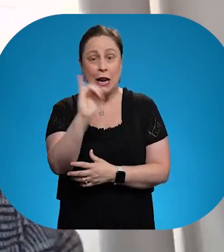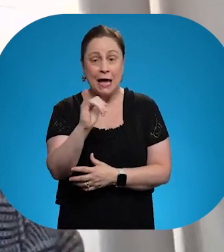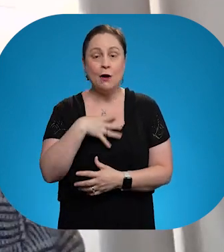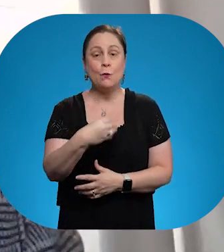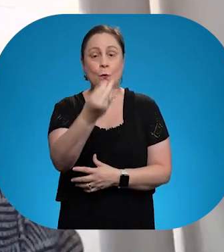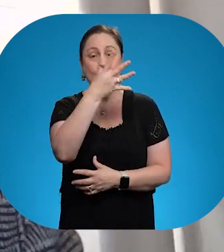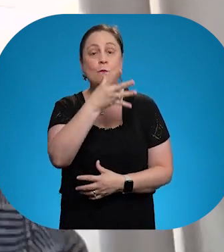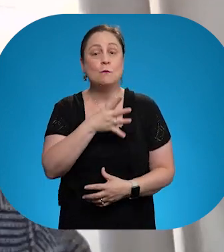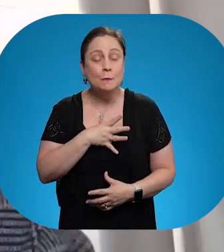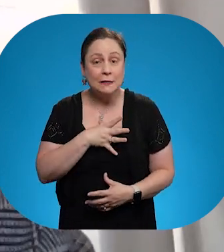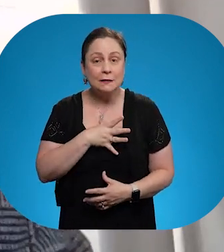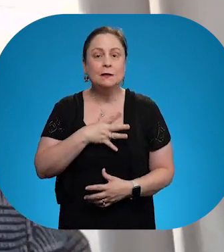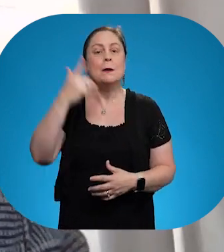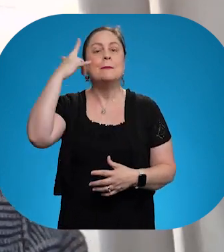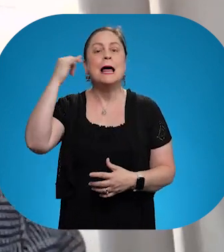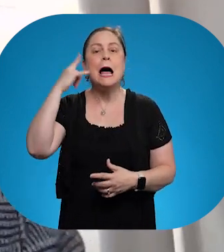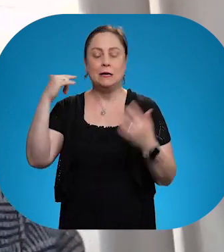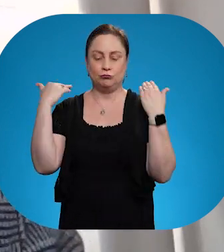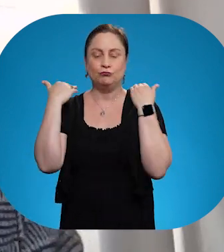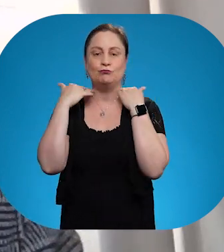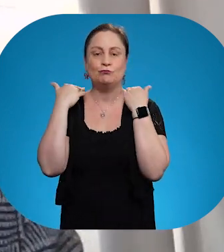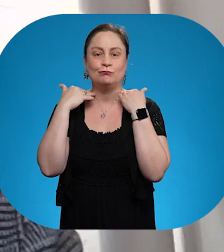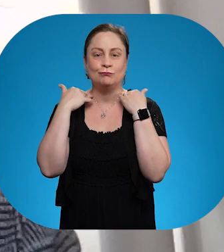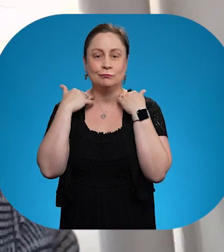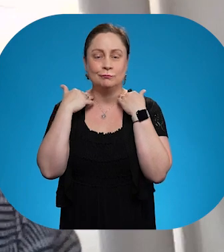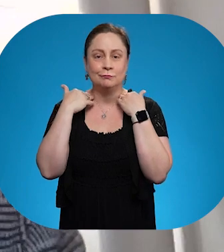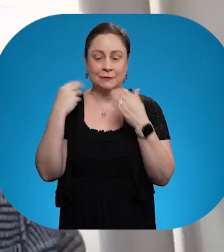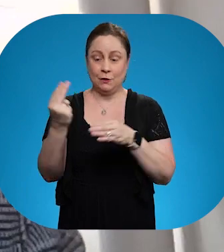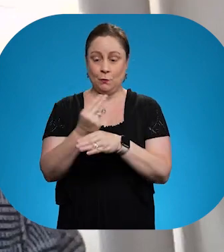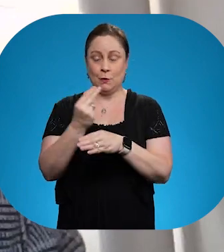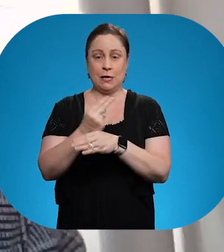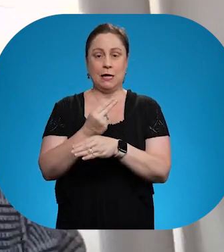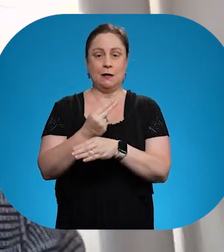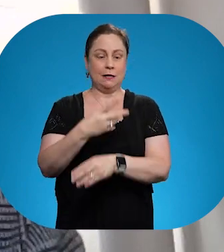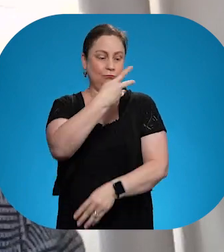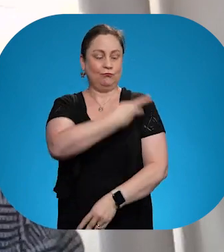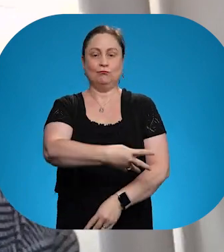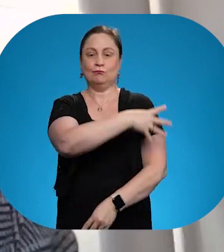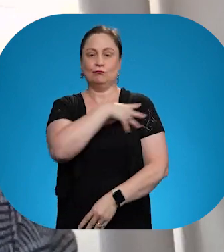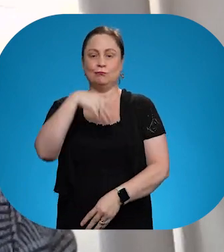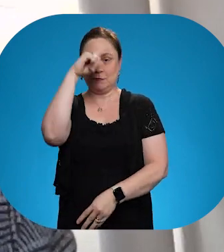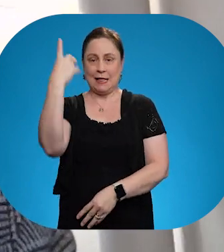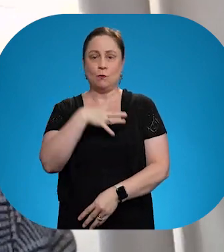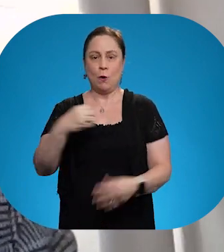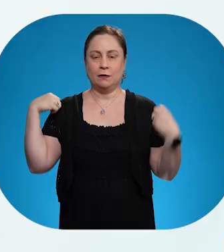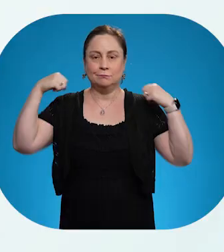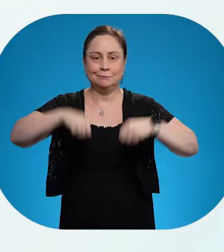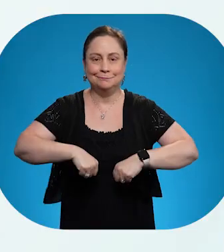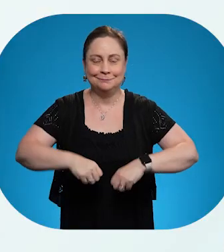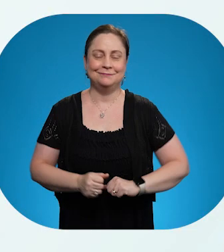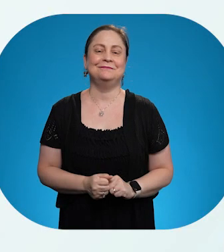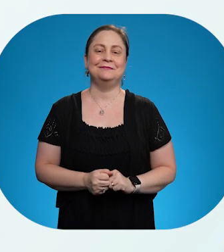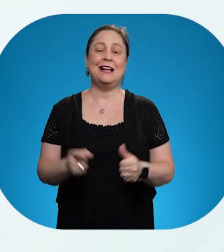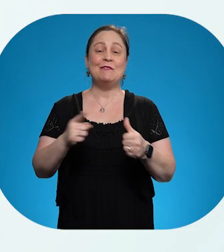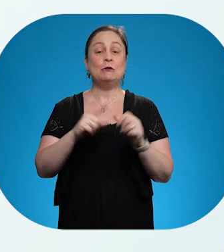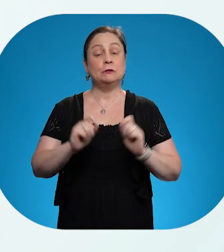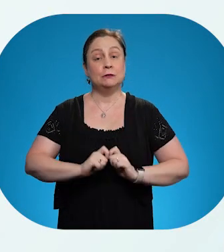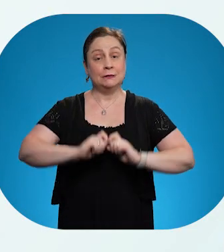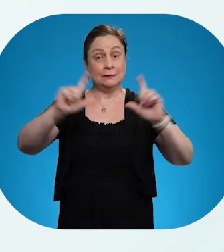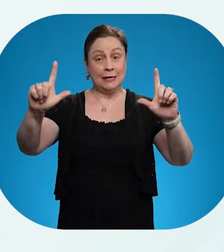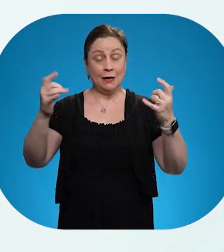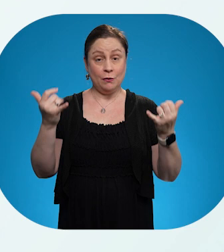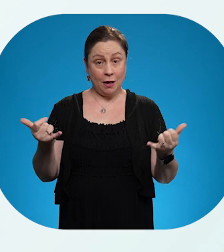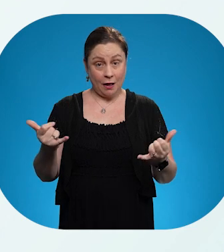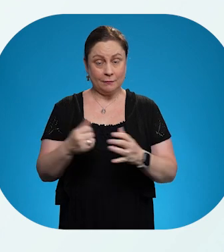white woman with short blonde hair, and I'm wearing a black and white plaid blazer. First slide I'm sharing